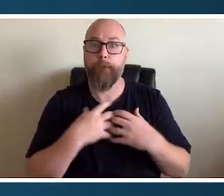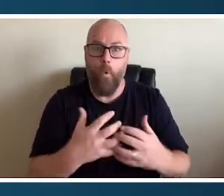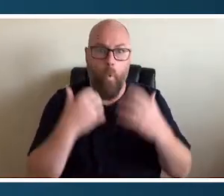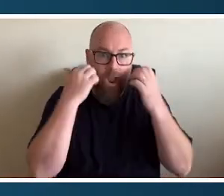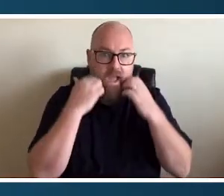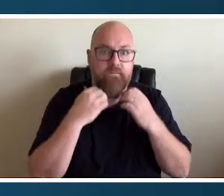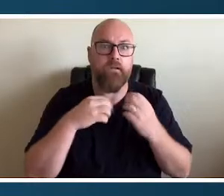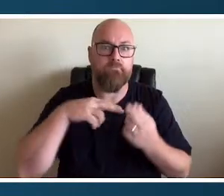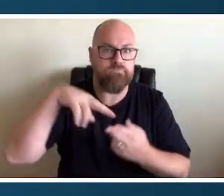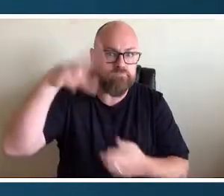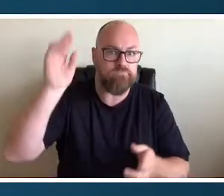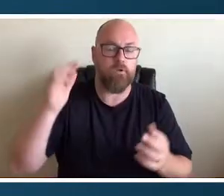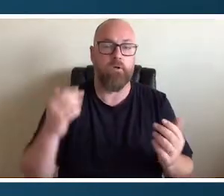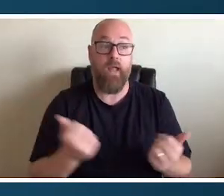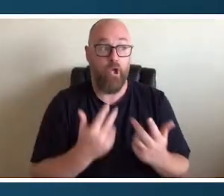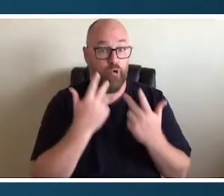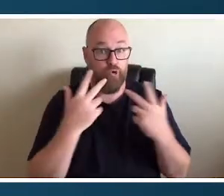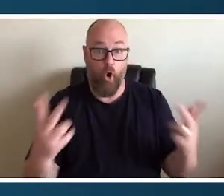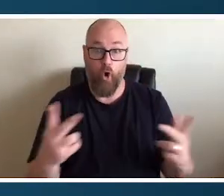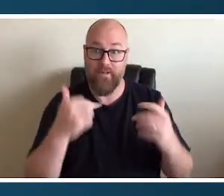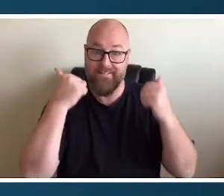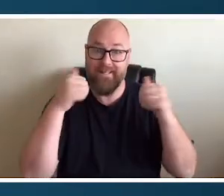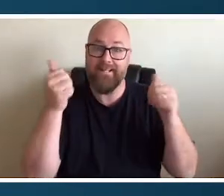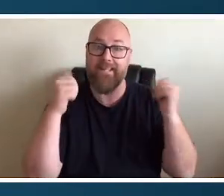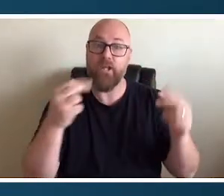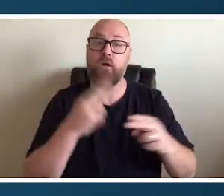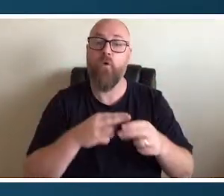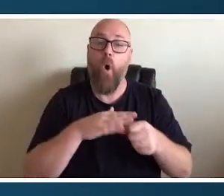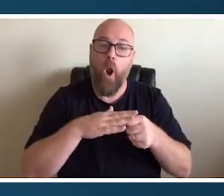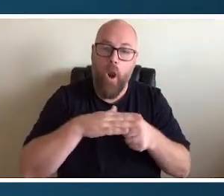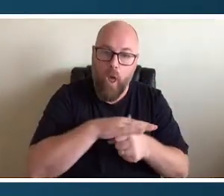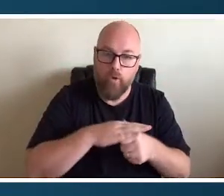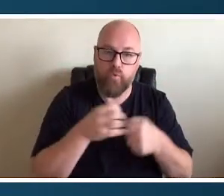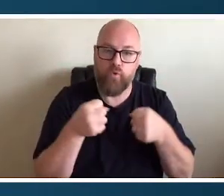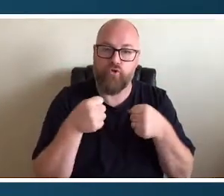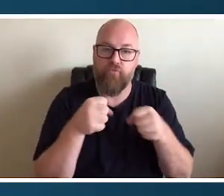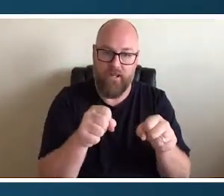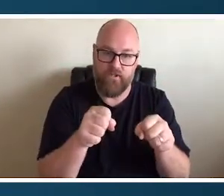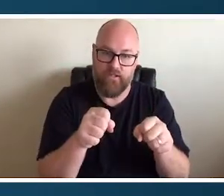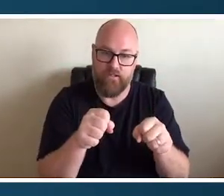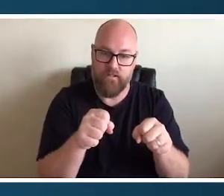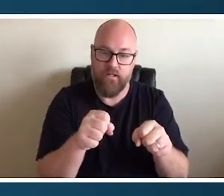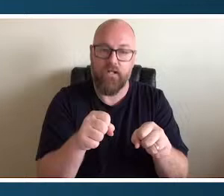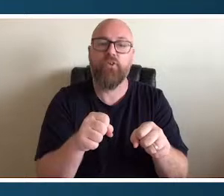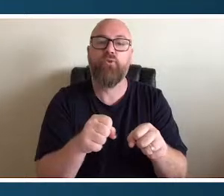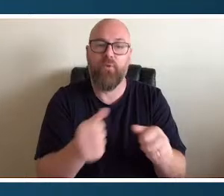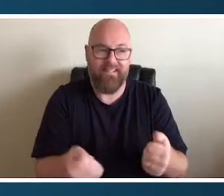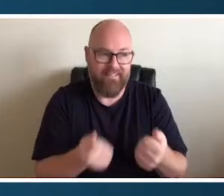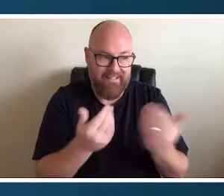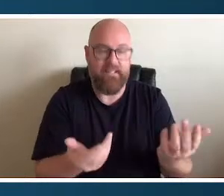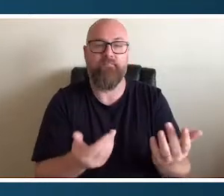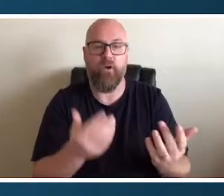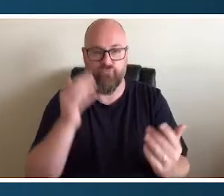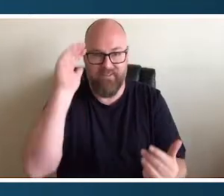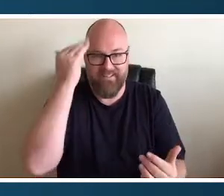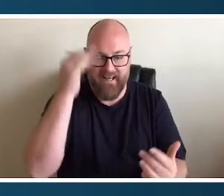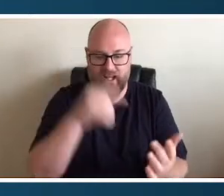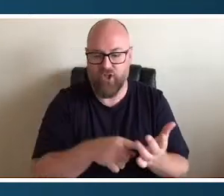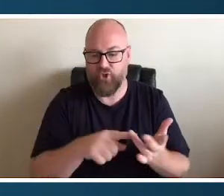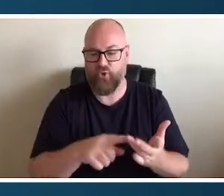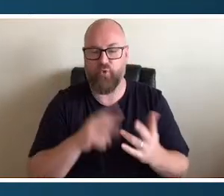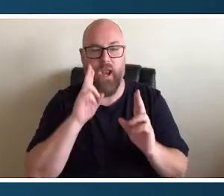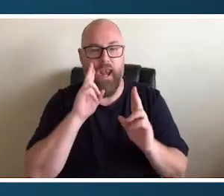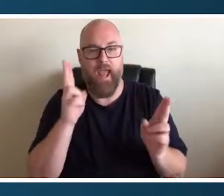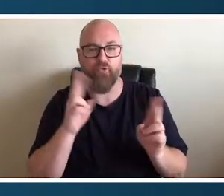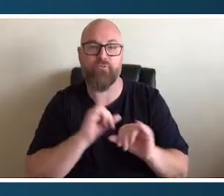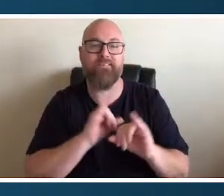higher success rate of localized strategies in fostering resilience to natural disasters and